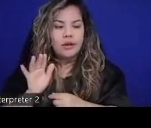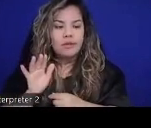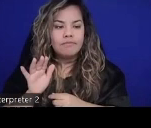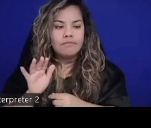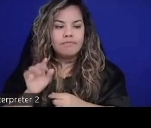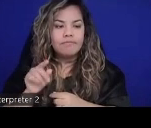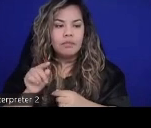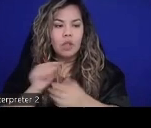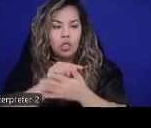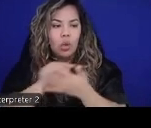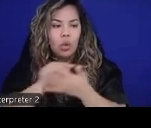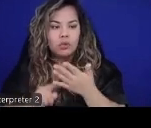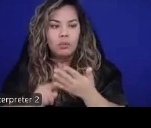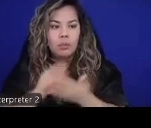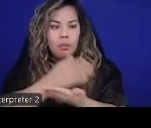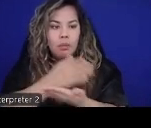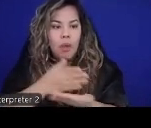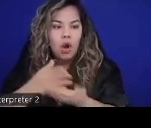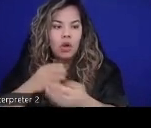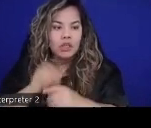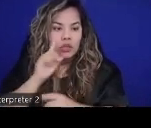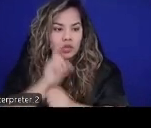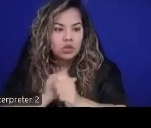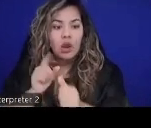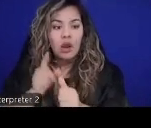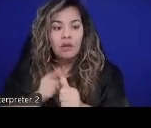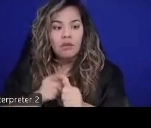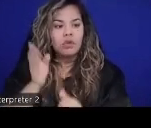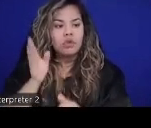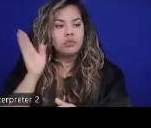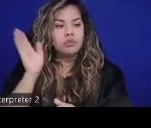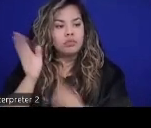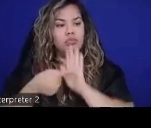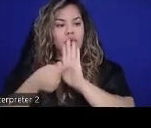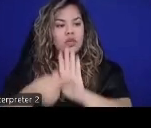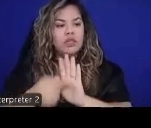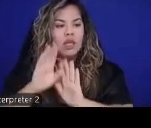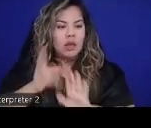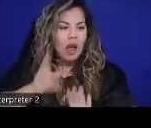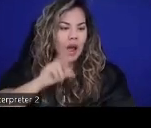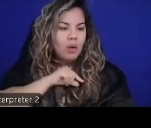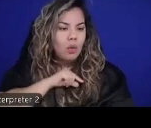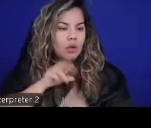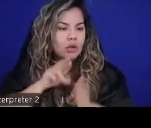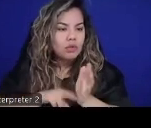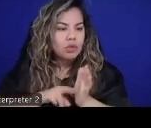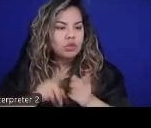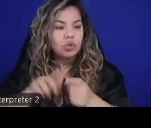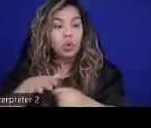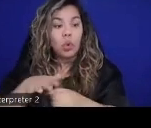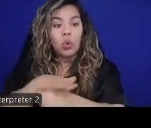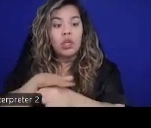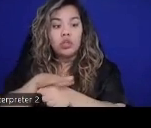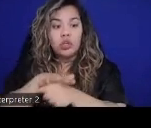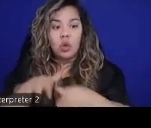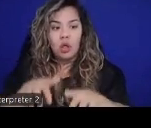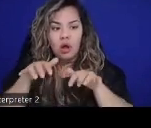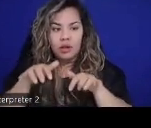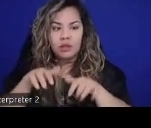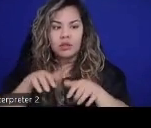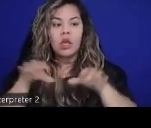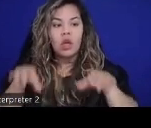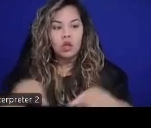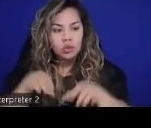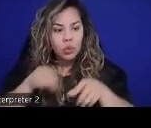parts of a strategy. The one is present your high-quality research to your regional audiences, and do this in your